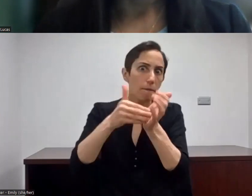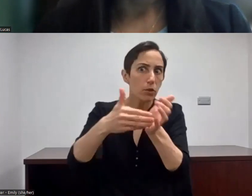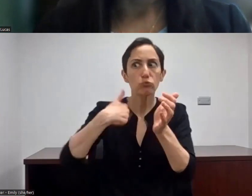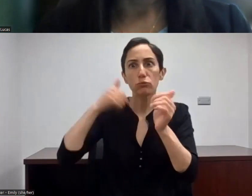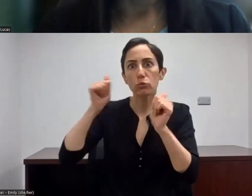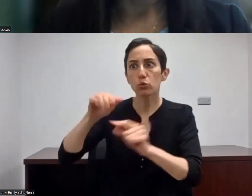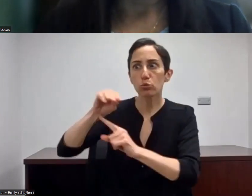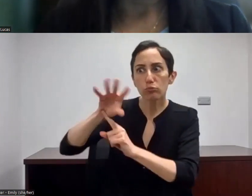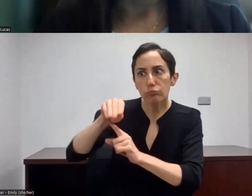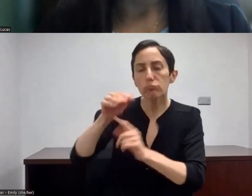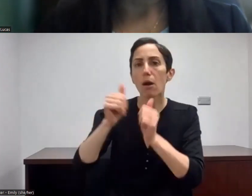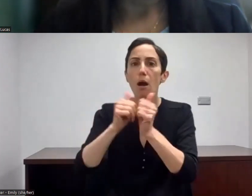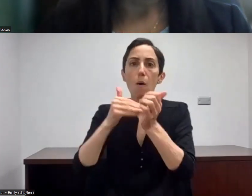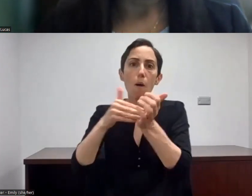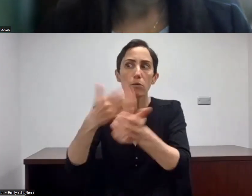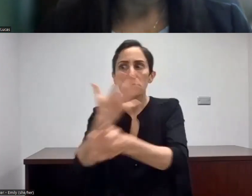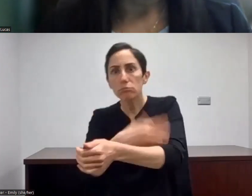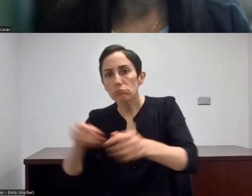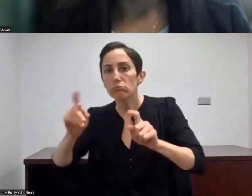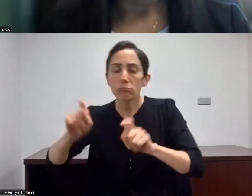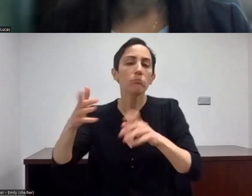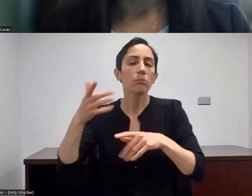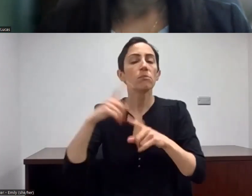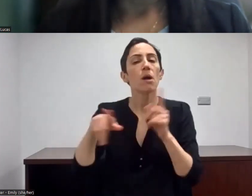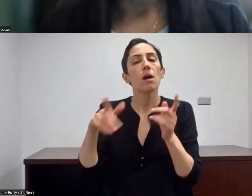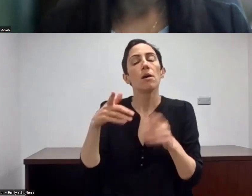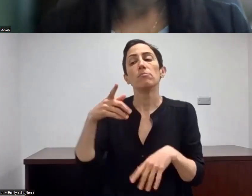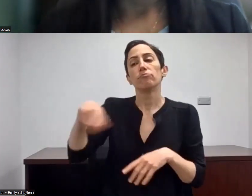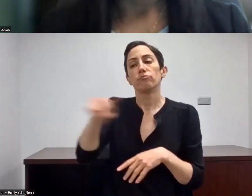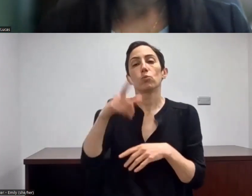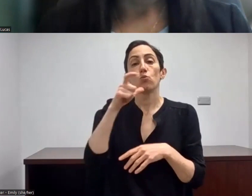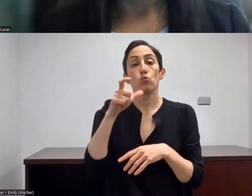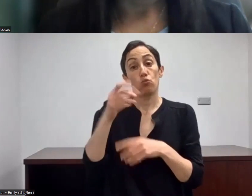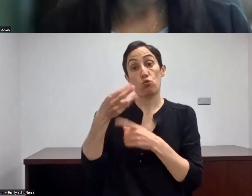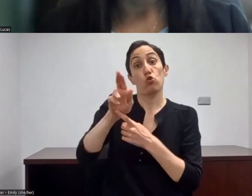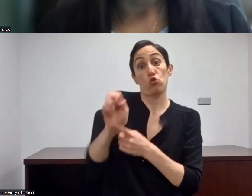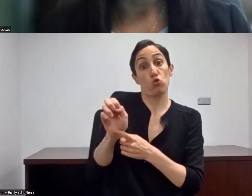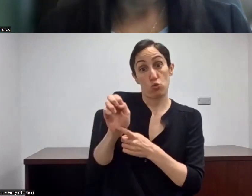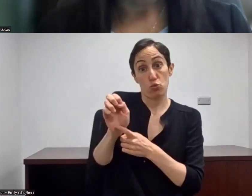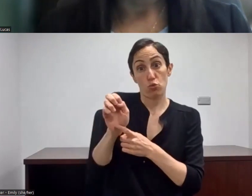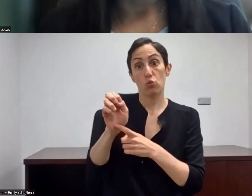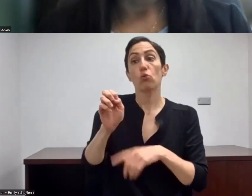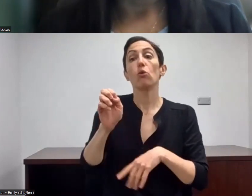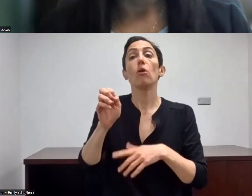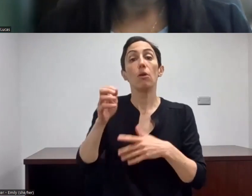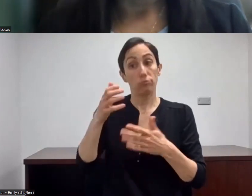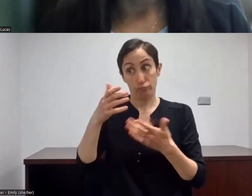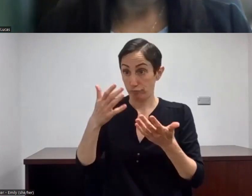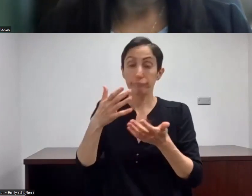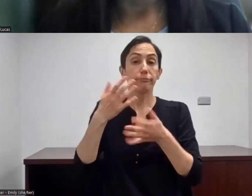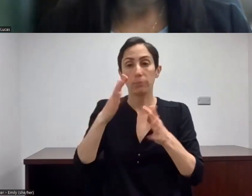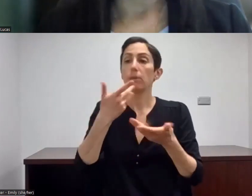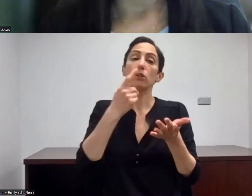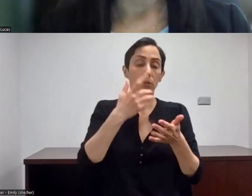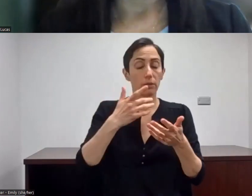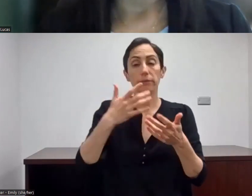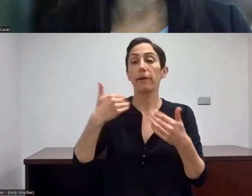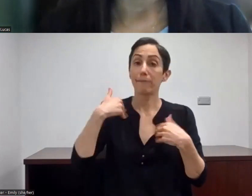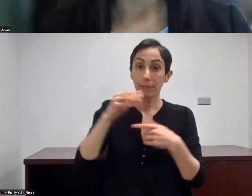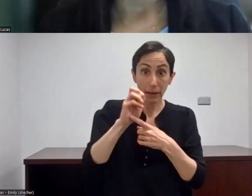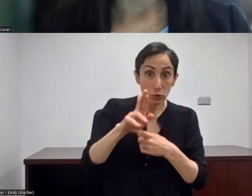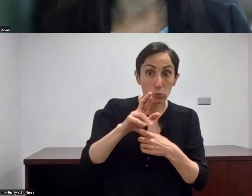are patients who are cured after treatment if they've had a curable cancer and then they get the treatment and then it's not there